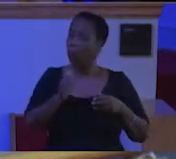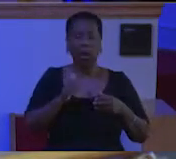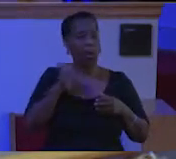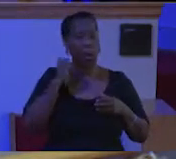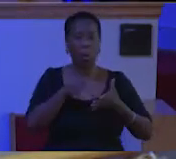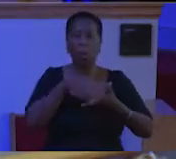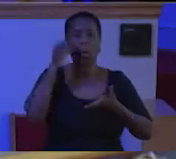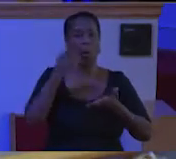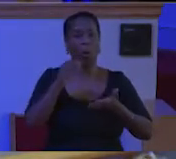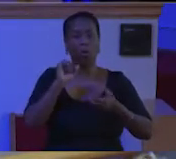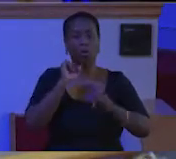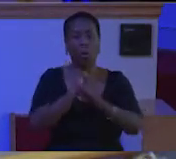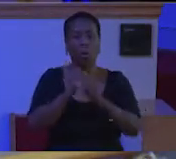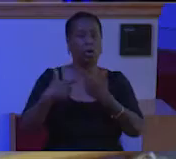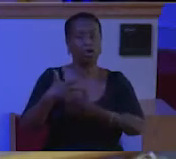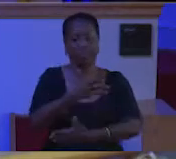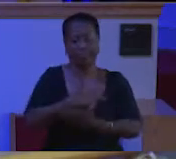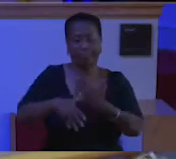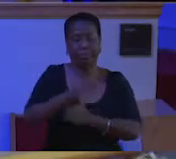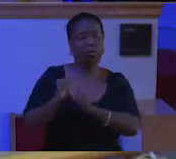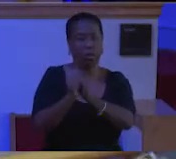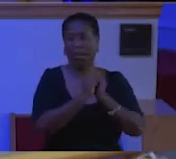learn to work together.